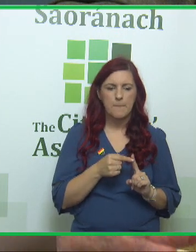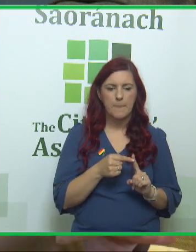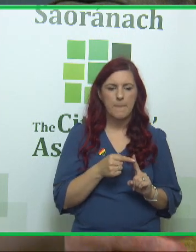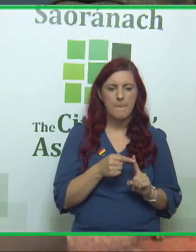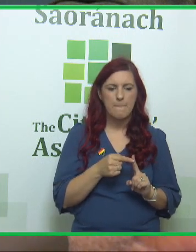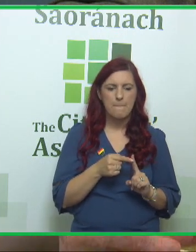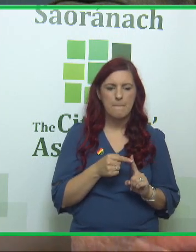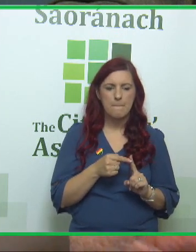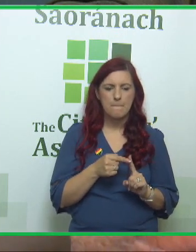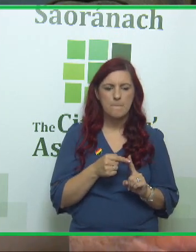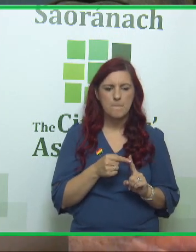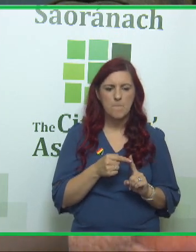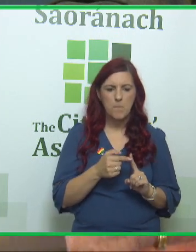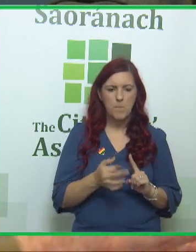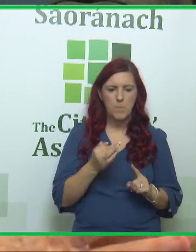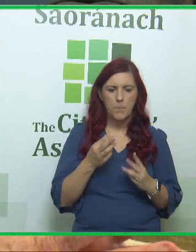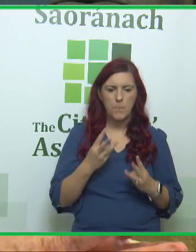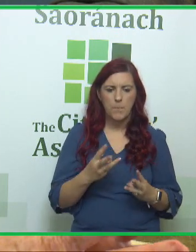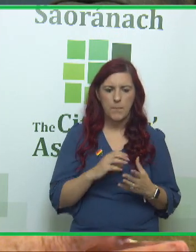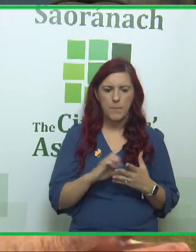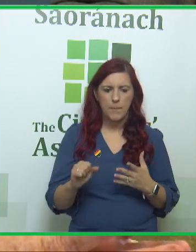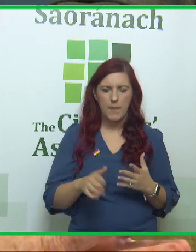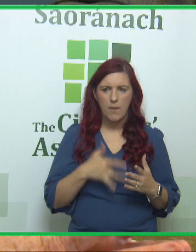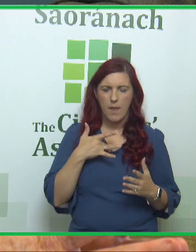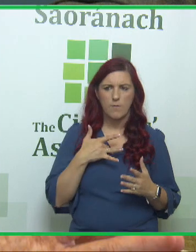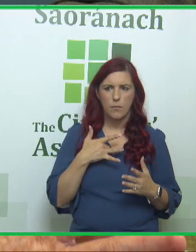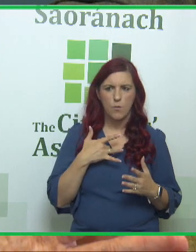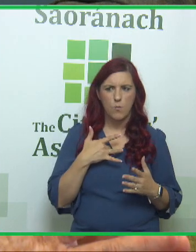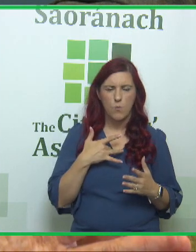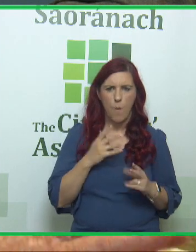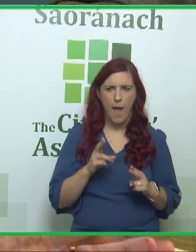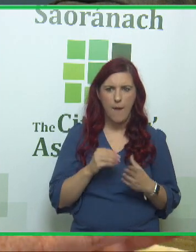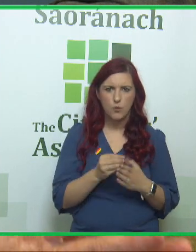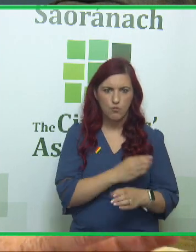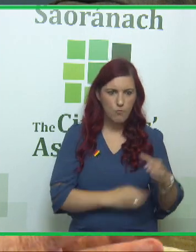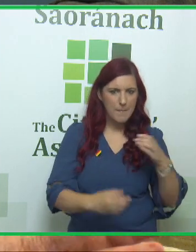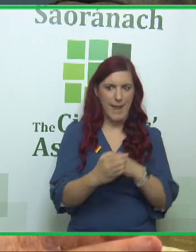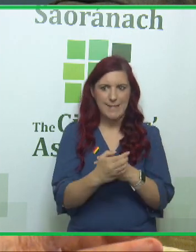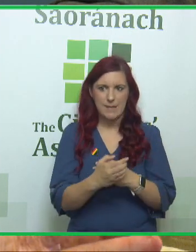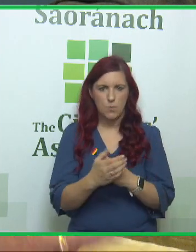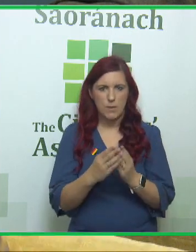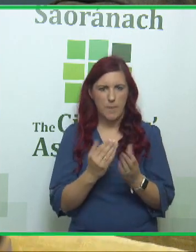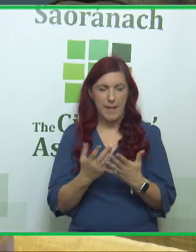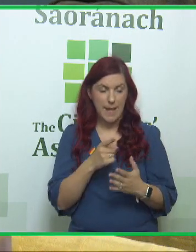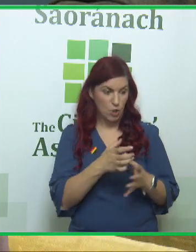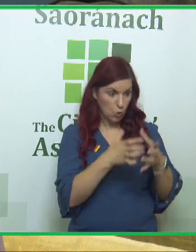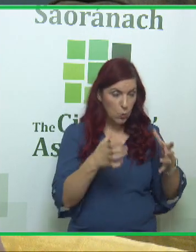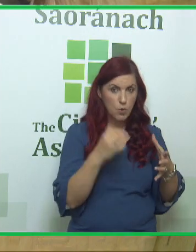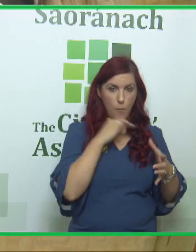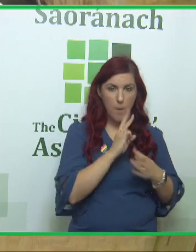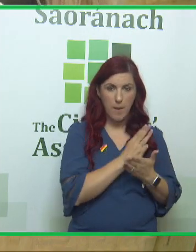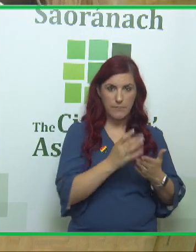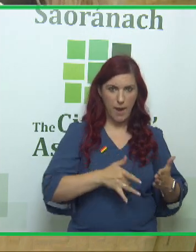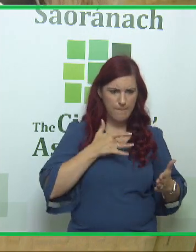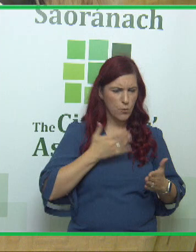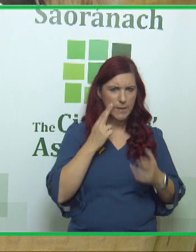away out of your life, you've got to replace it with something that's worth something to you, Mick, just